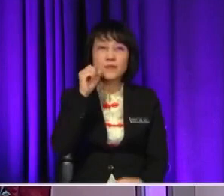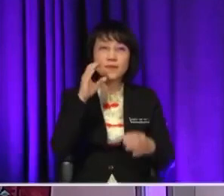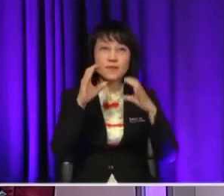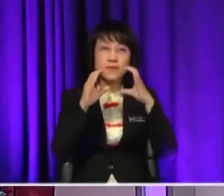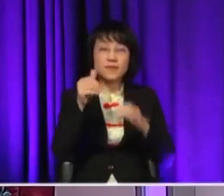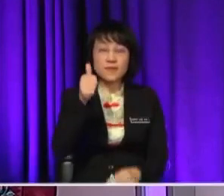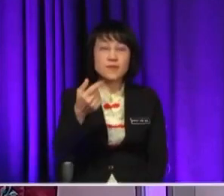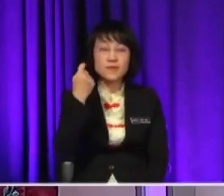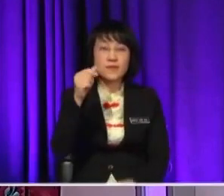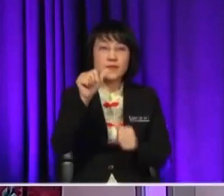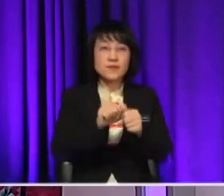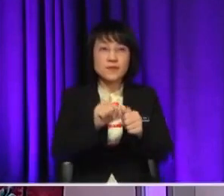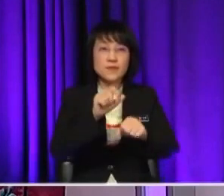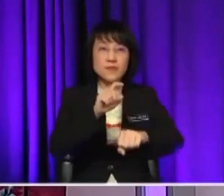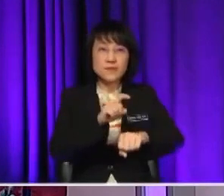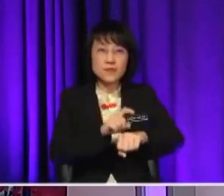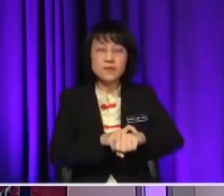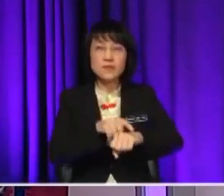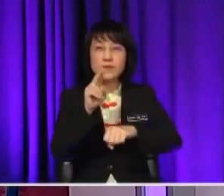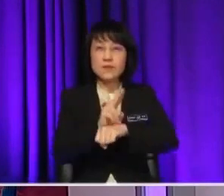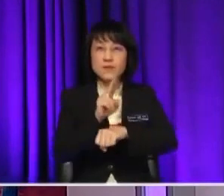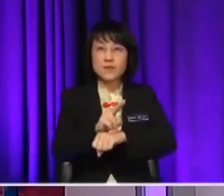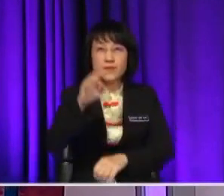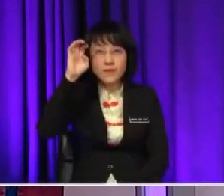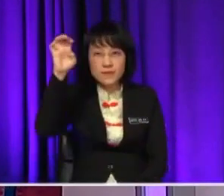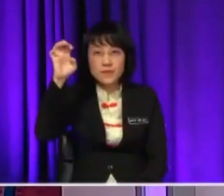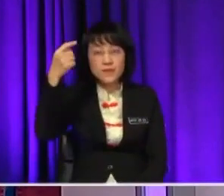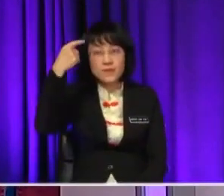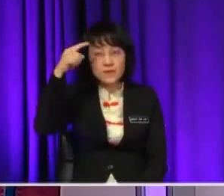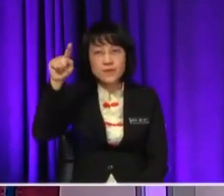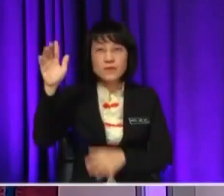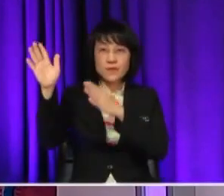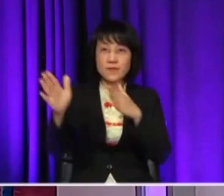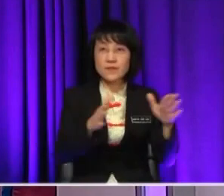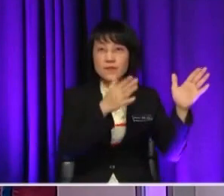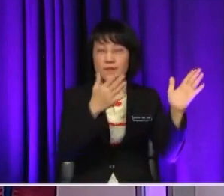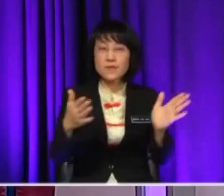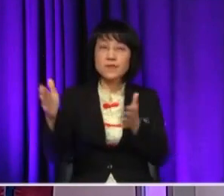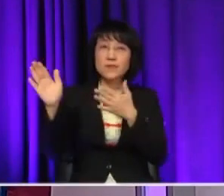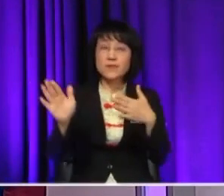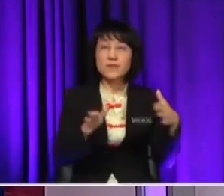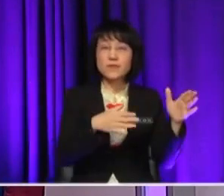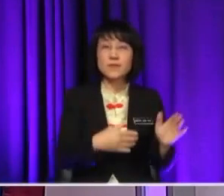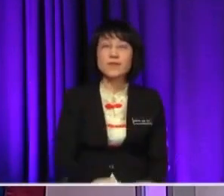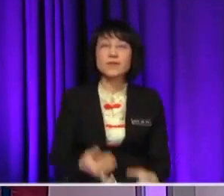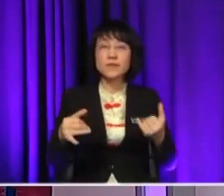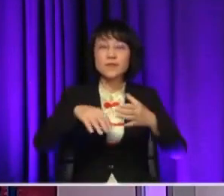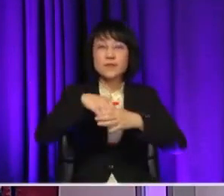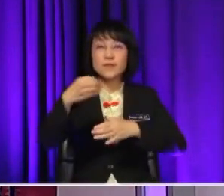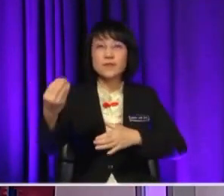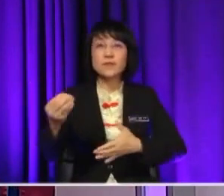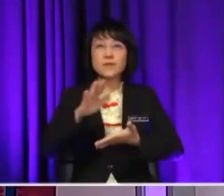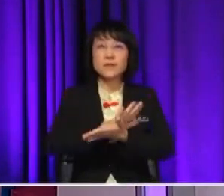home, this is the time to take out your pen, pencil, paper, whatever, and you know, make a note